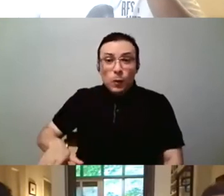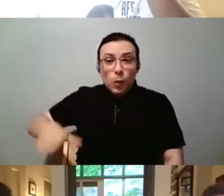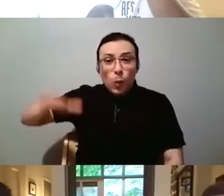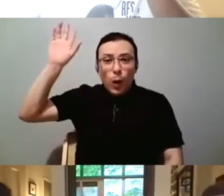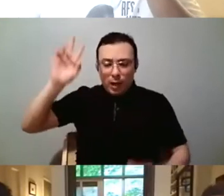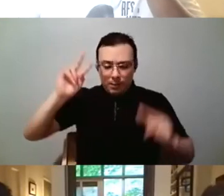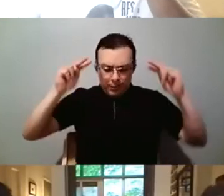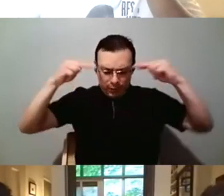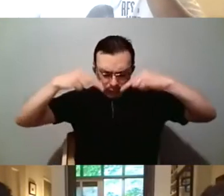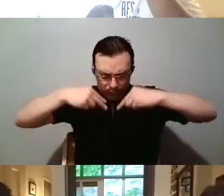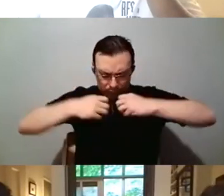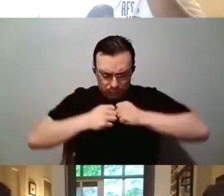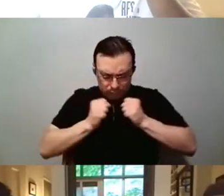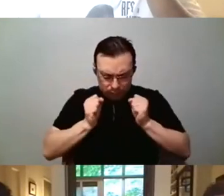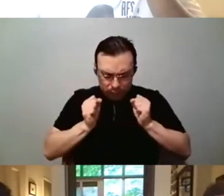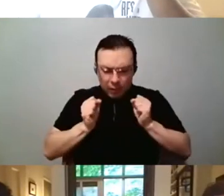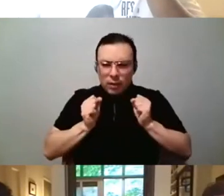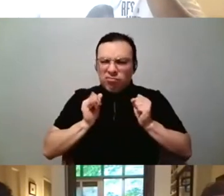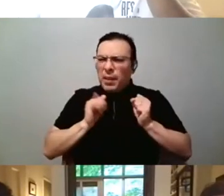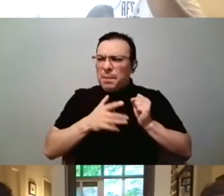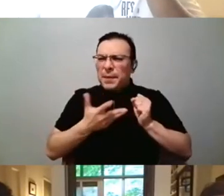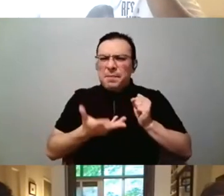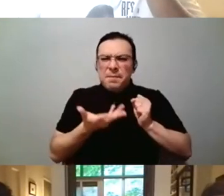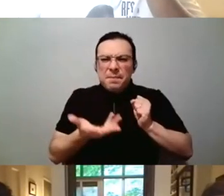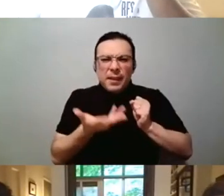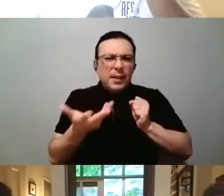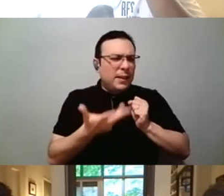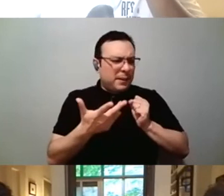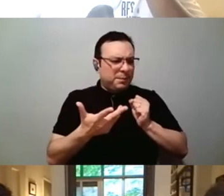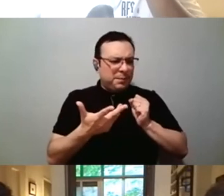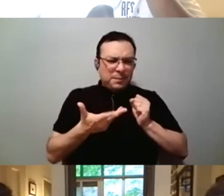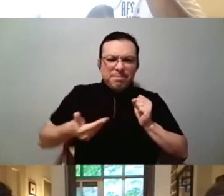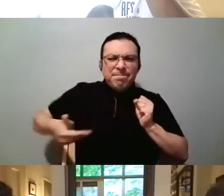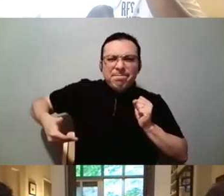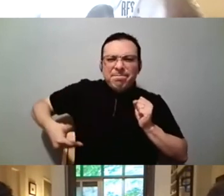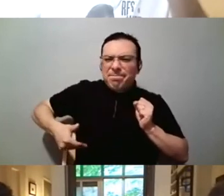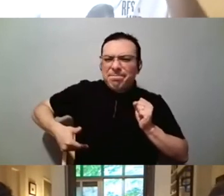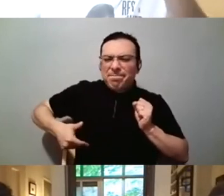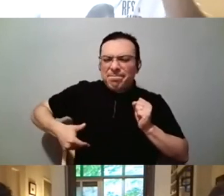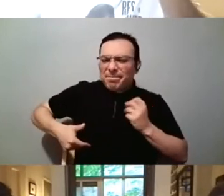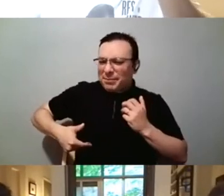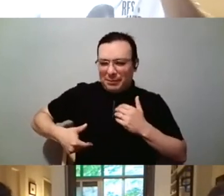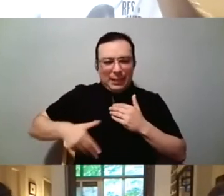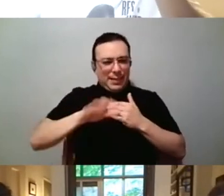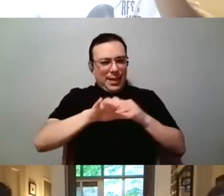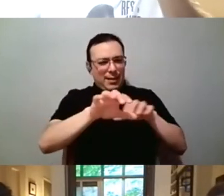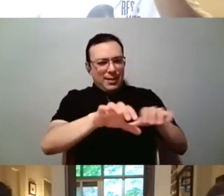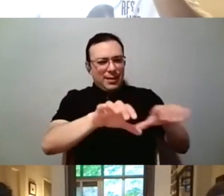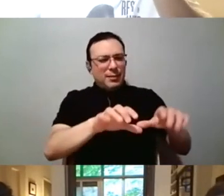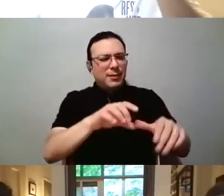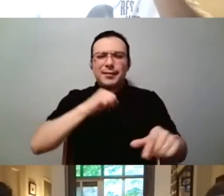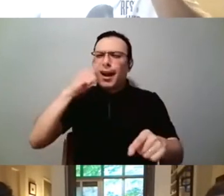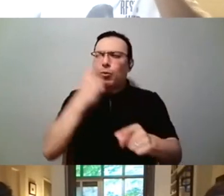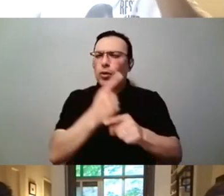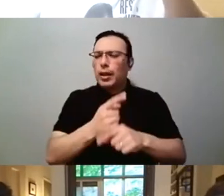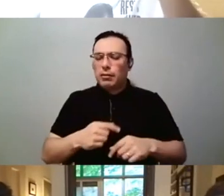when something this feels like it's being done like the wrong way or a stupid way or a mean way and